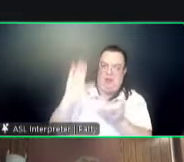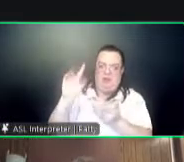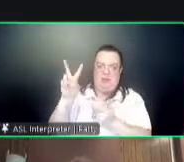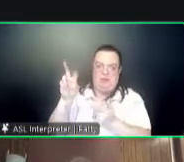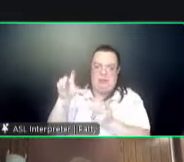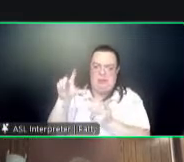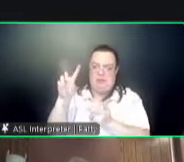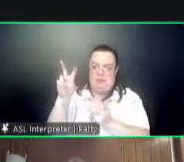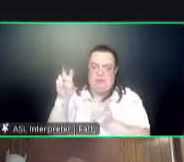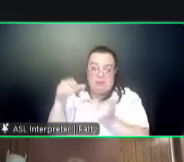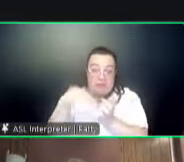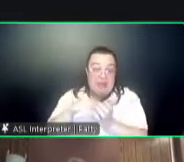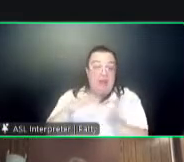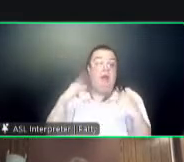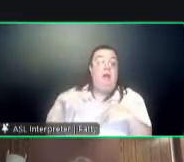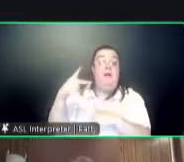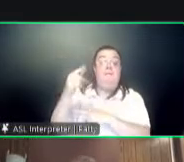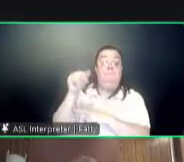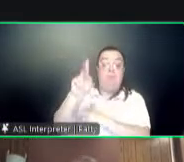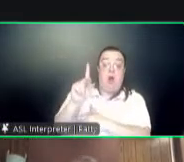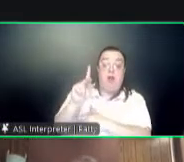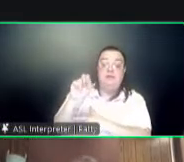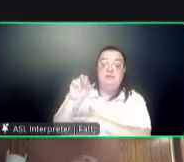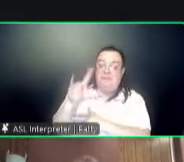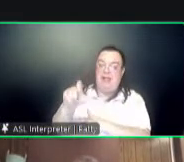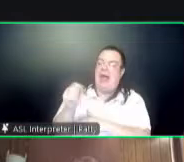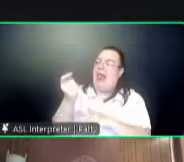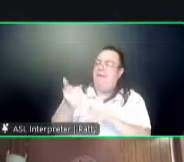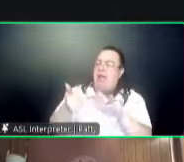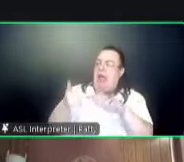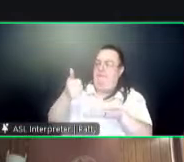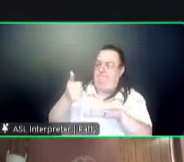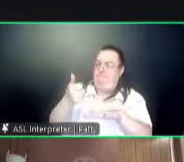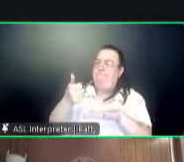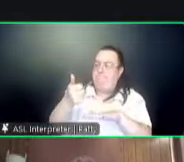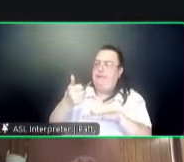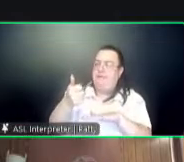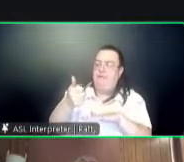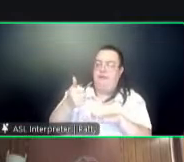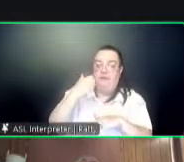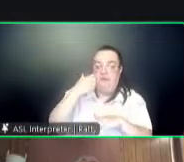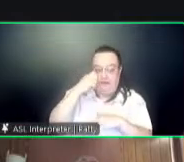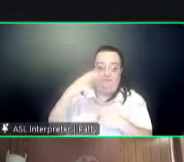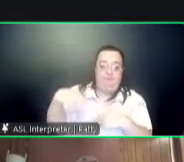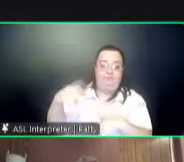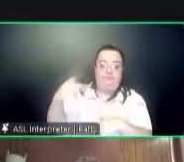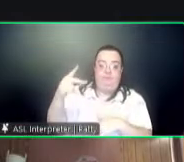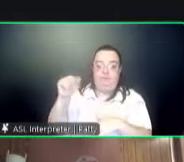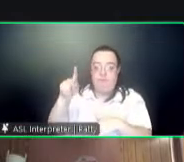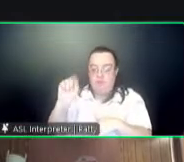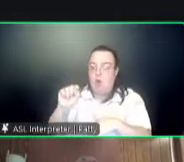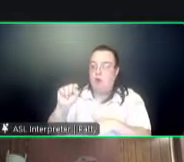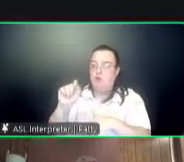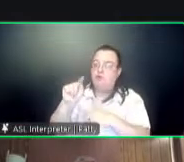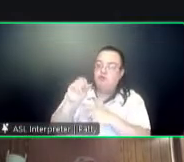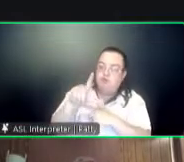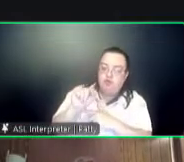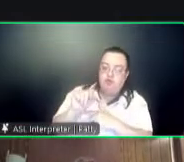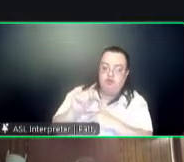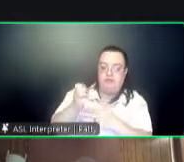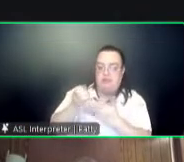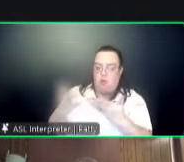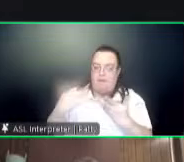Park supplies, we did tweak up slightly. And parks, tools, and equipment, we maintained